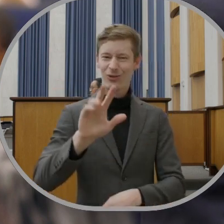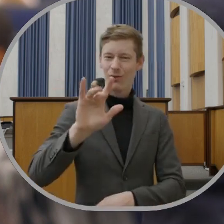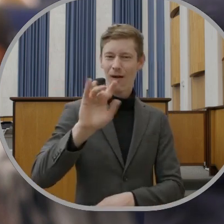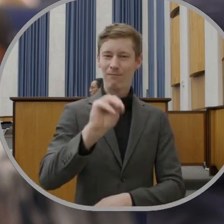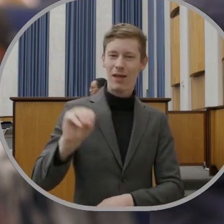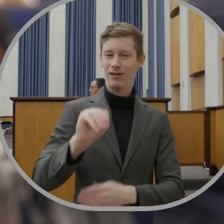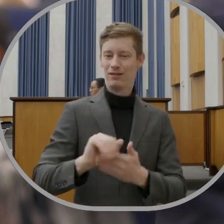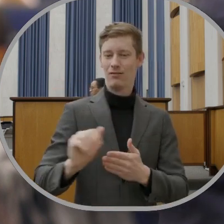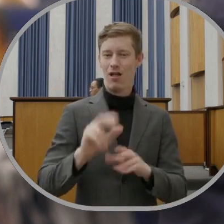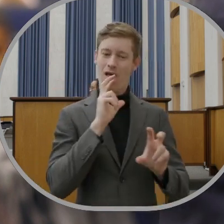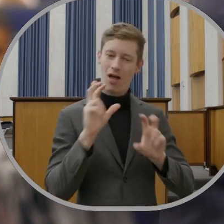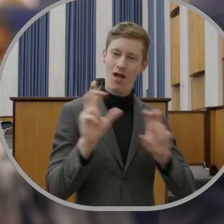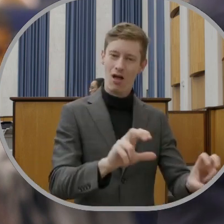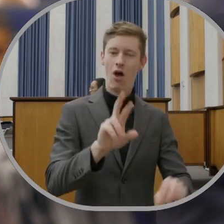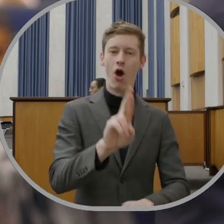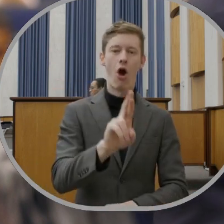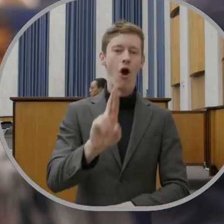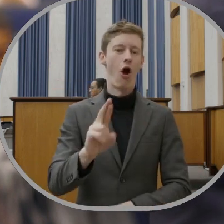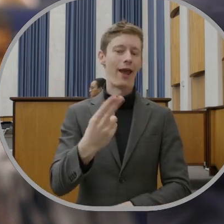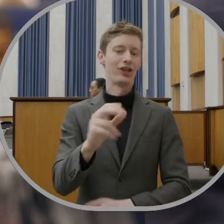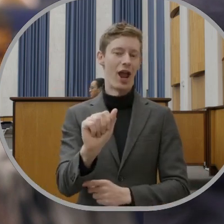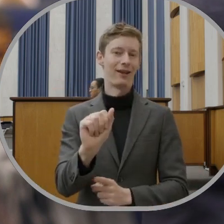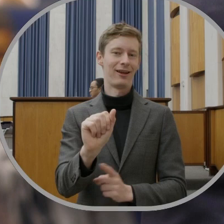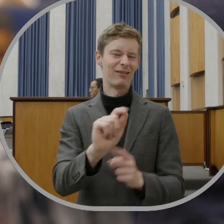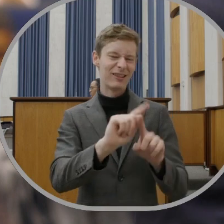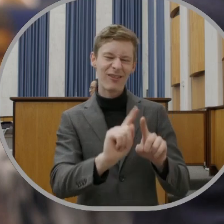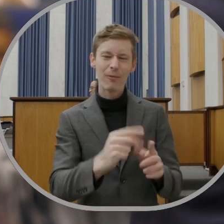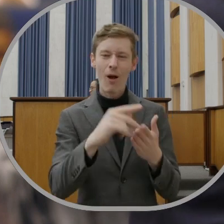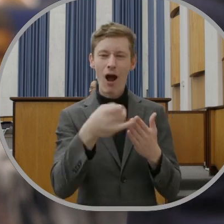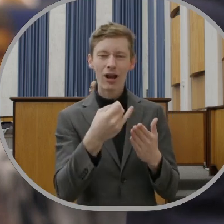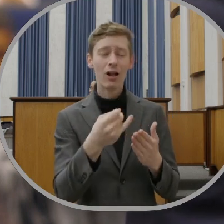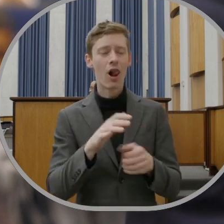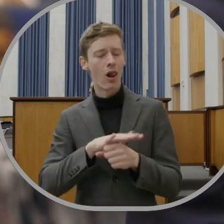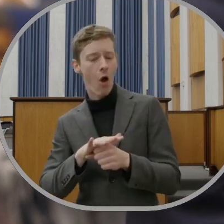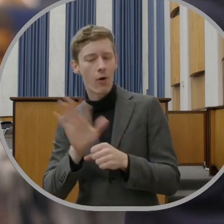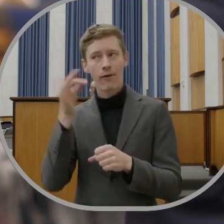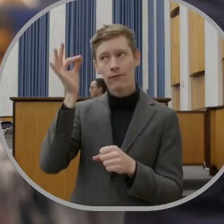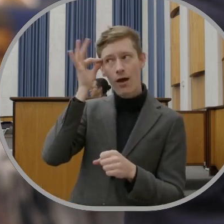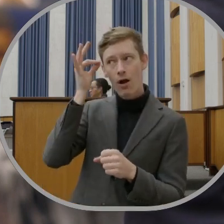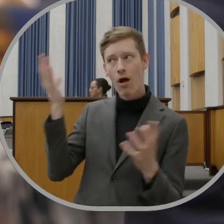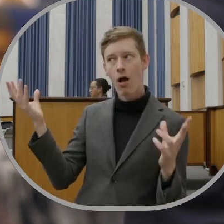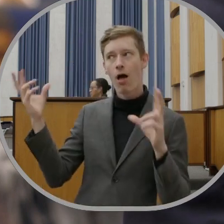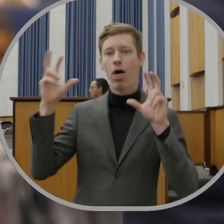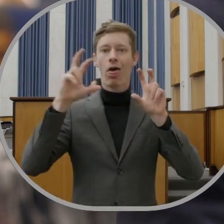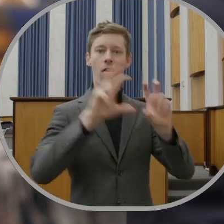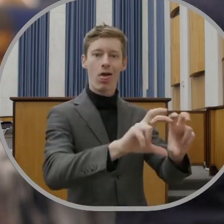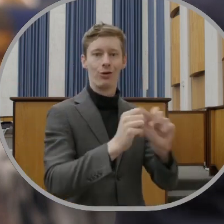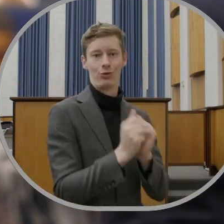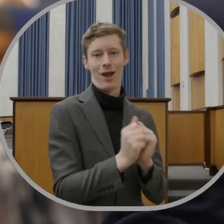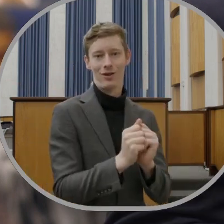million into RRHA projects through a combination of local and federal dollars.